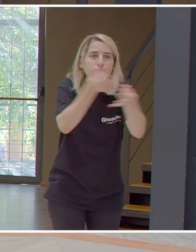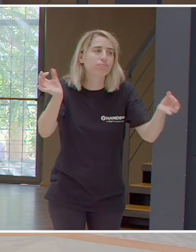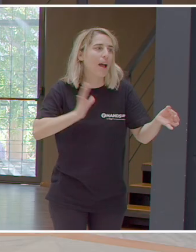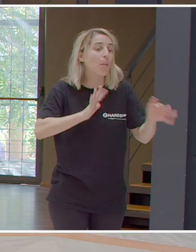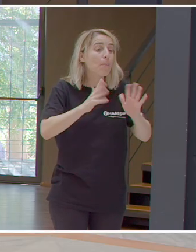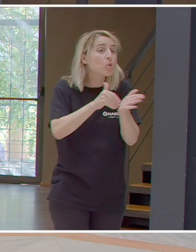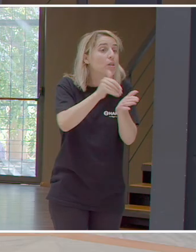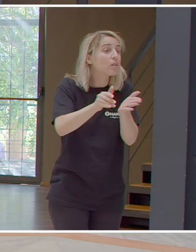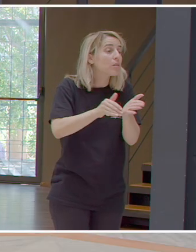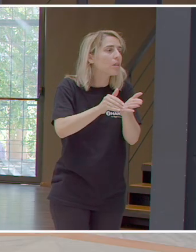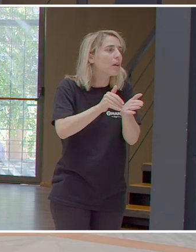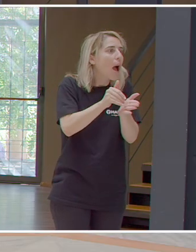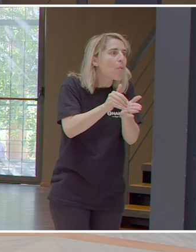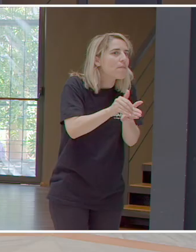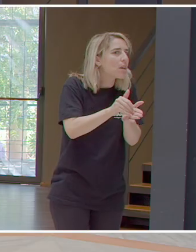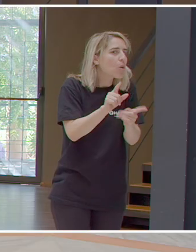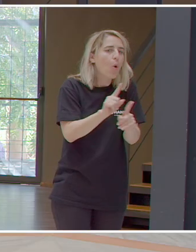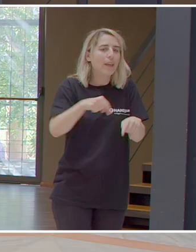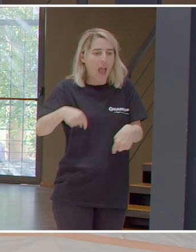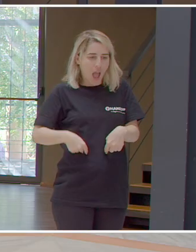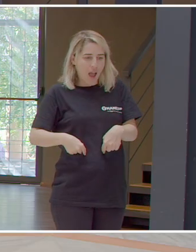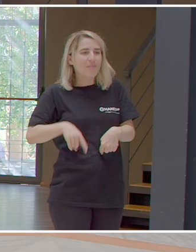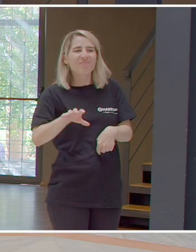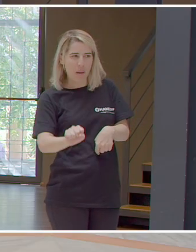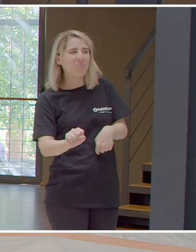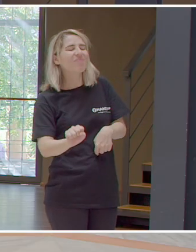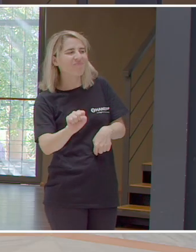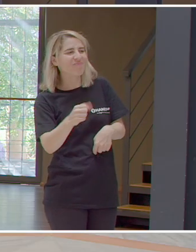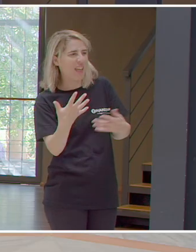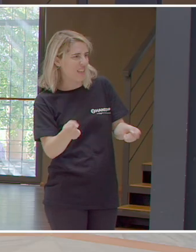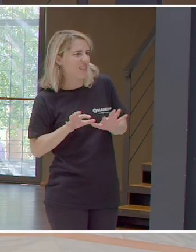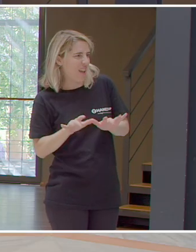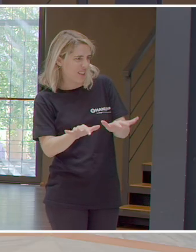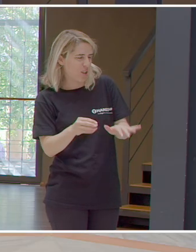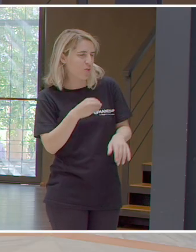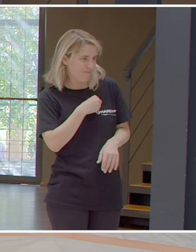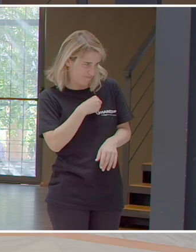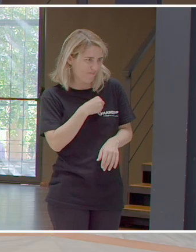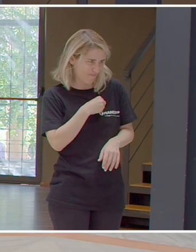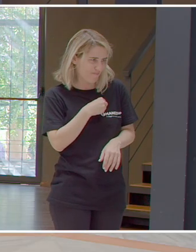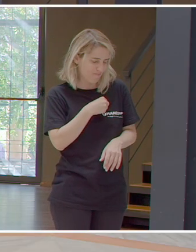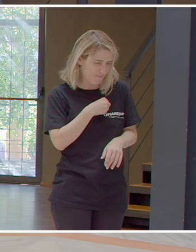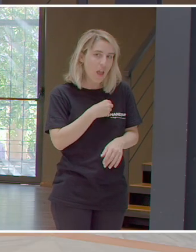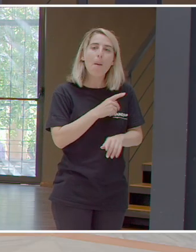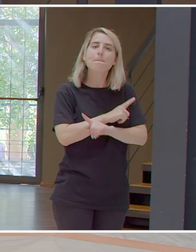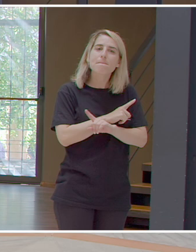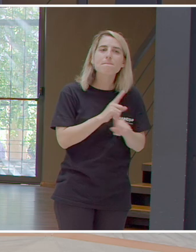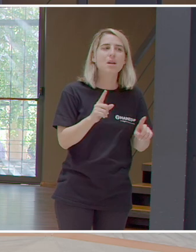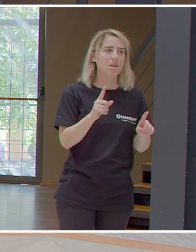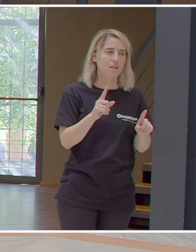of certifying that they have gotten it through the years of